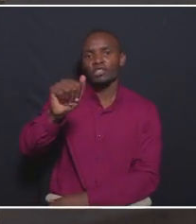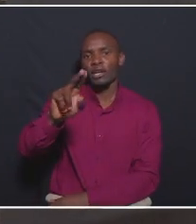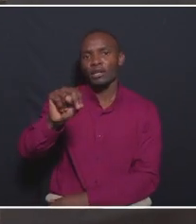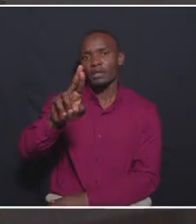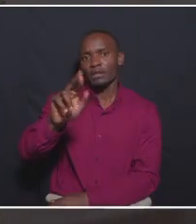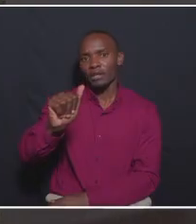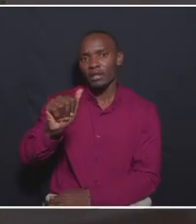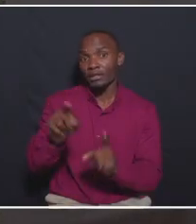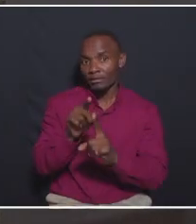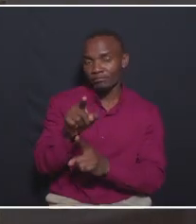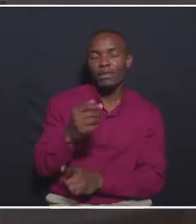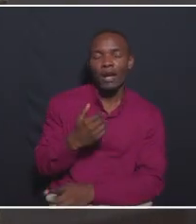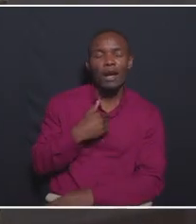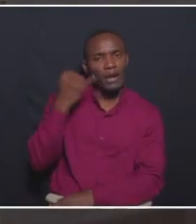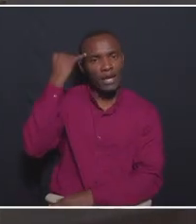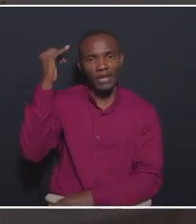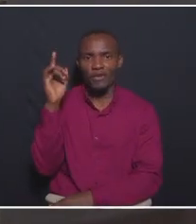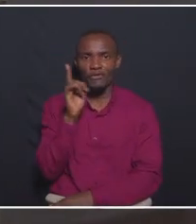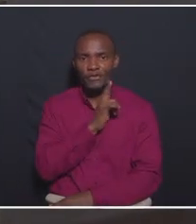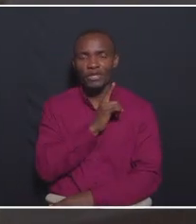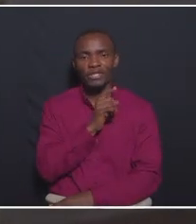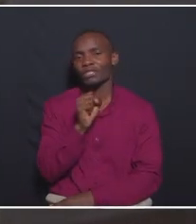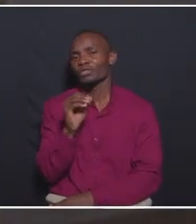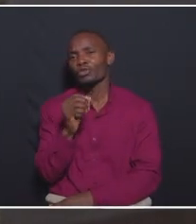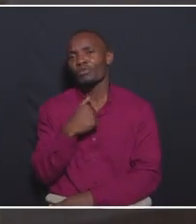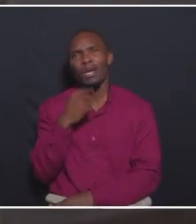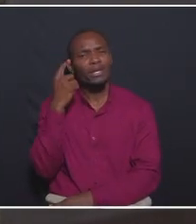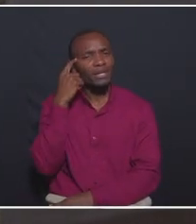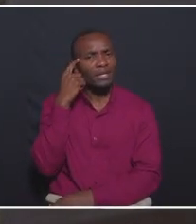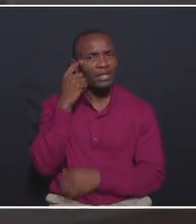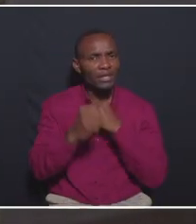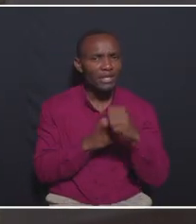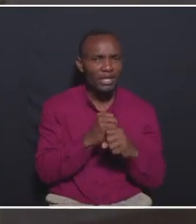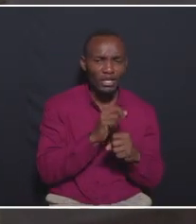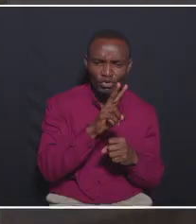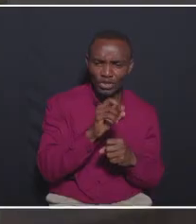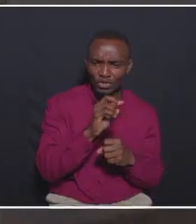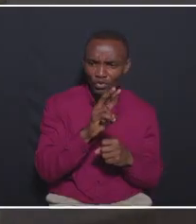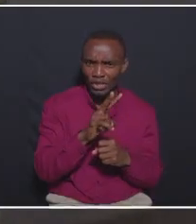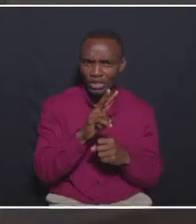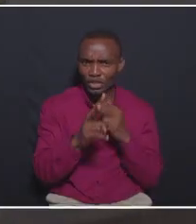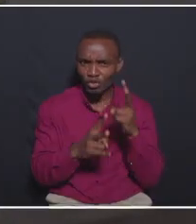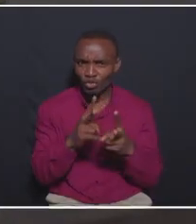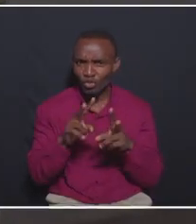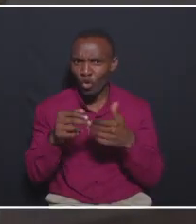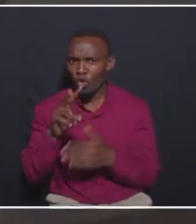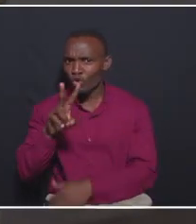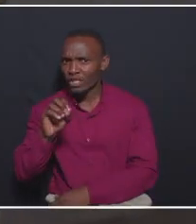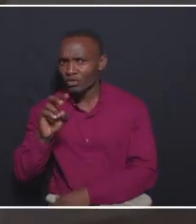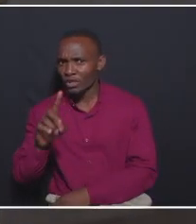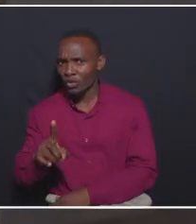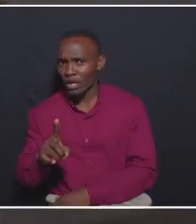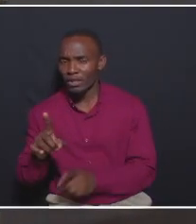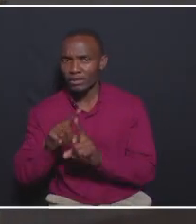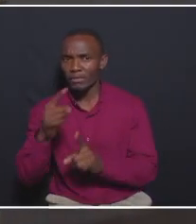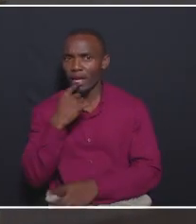idea in her mind. So I think it was in 2022 or 2021, she had mentioned that to me, and she